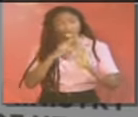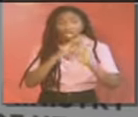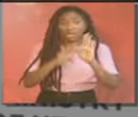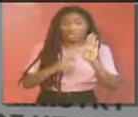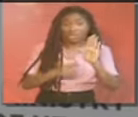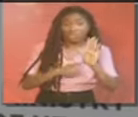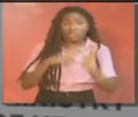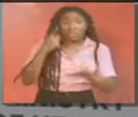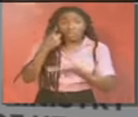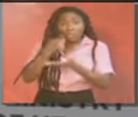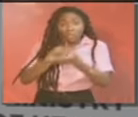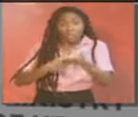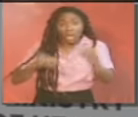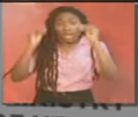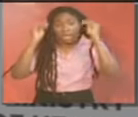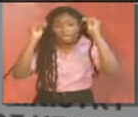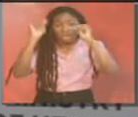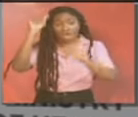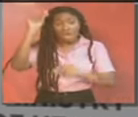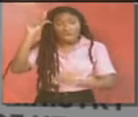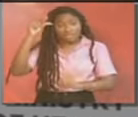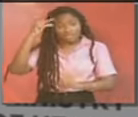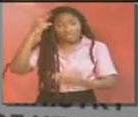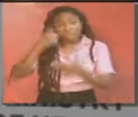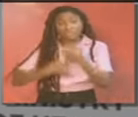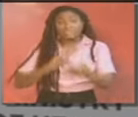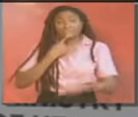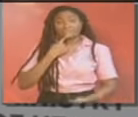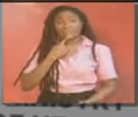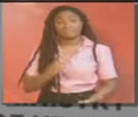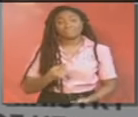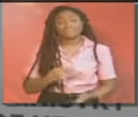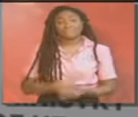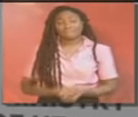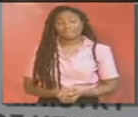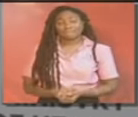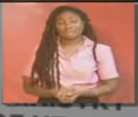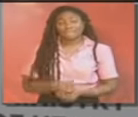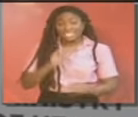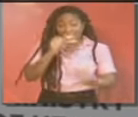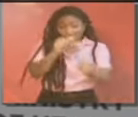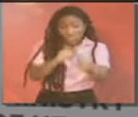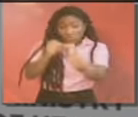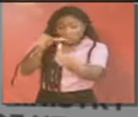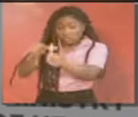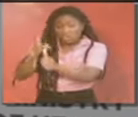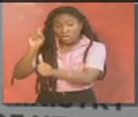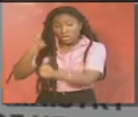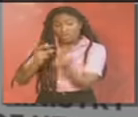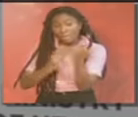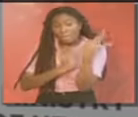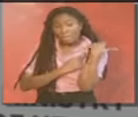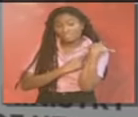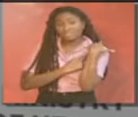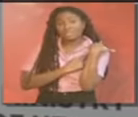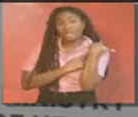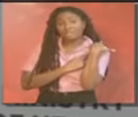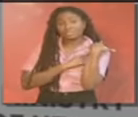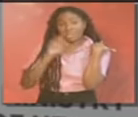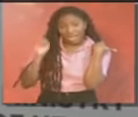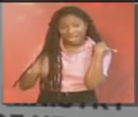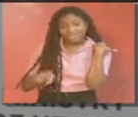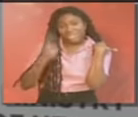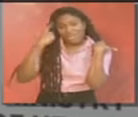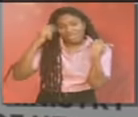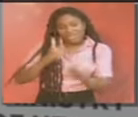guidelines. And there's a great degree of individual responsibility that is going to be needed to